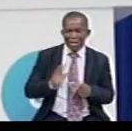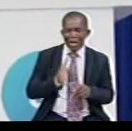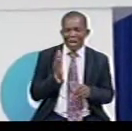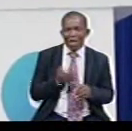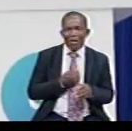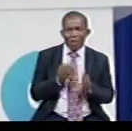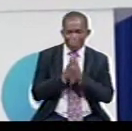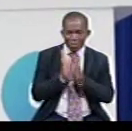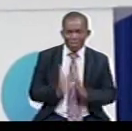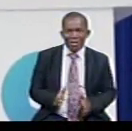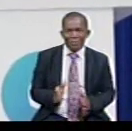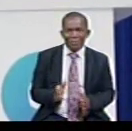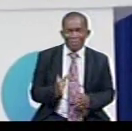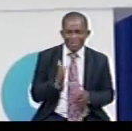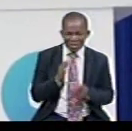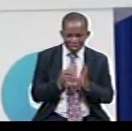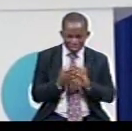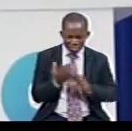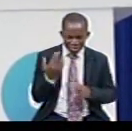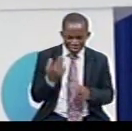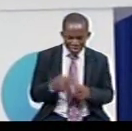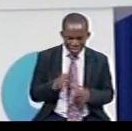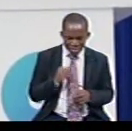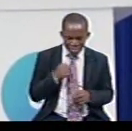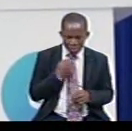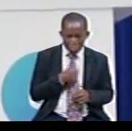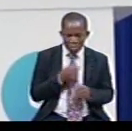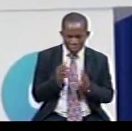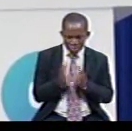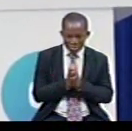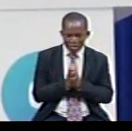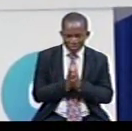In Jesus' name we pray.